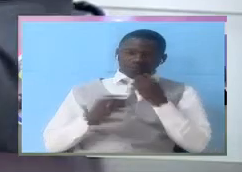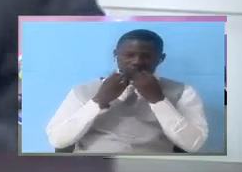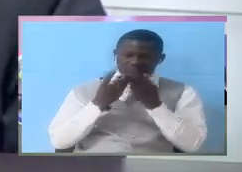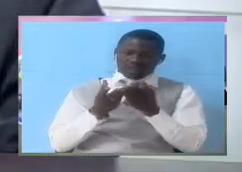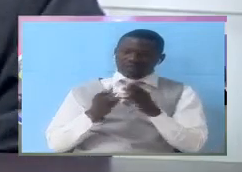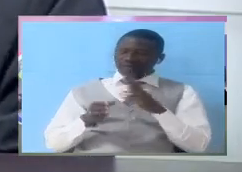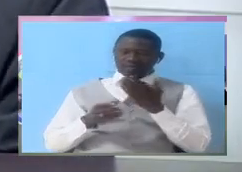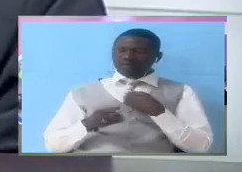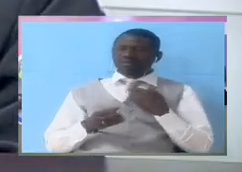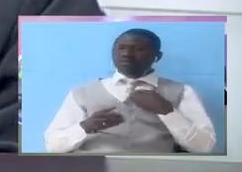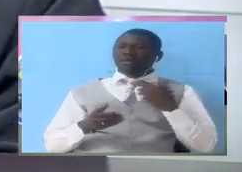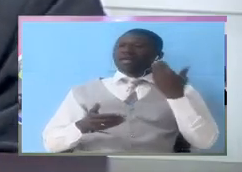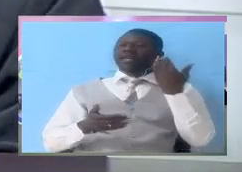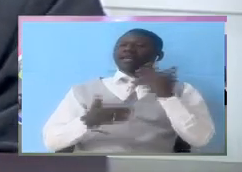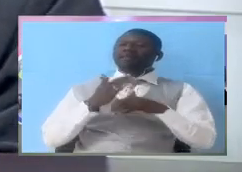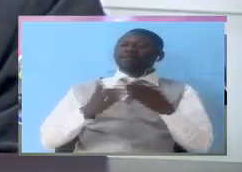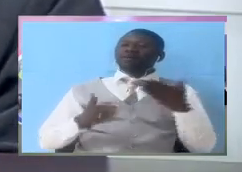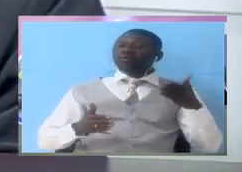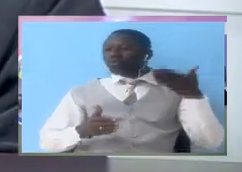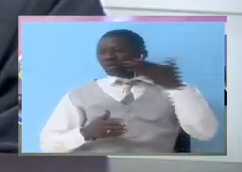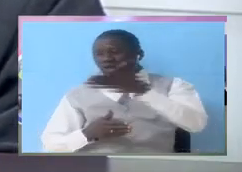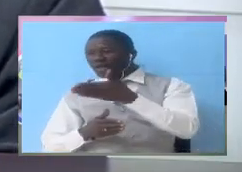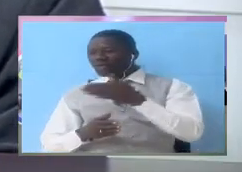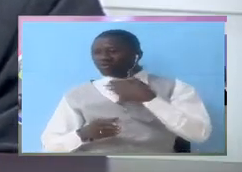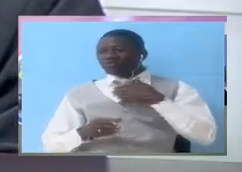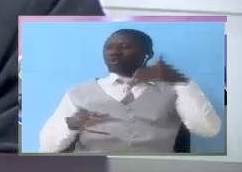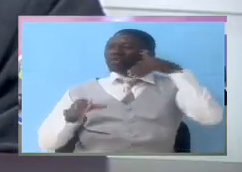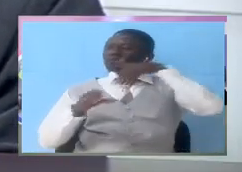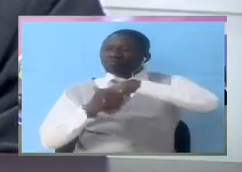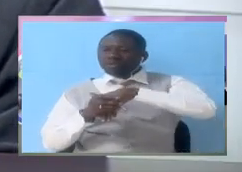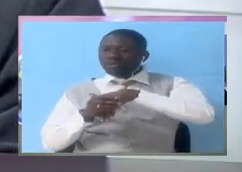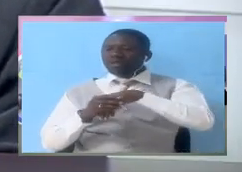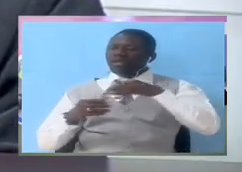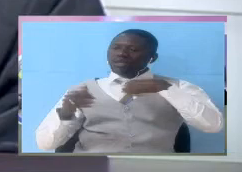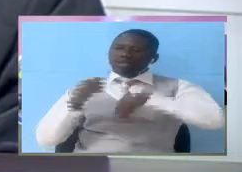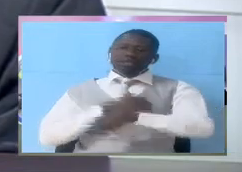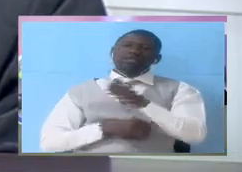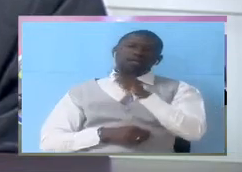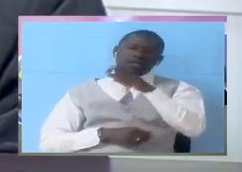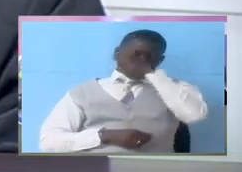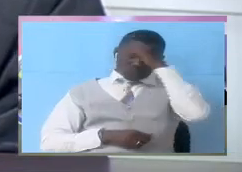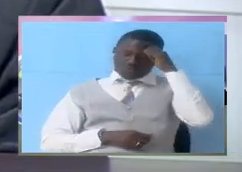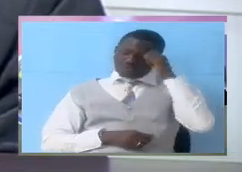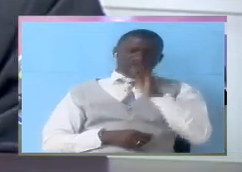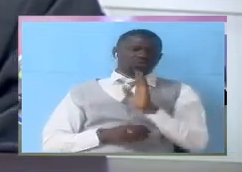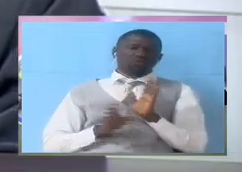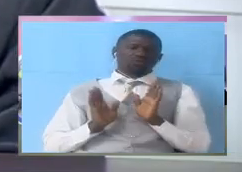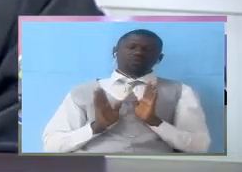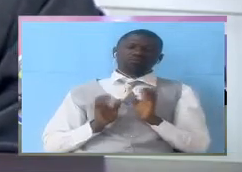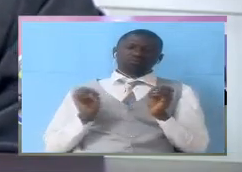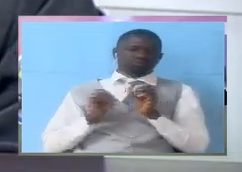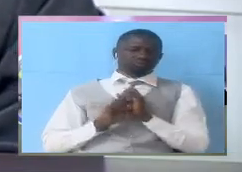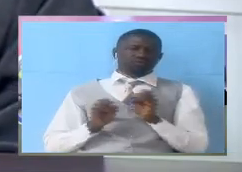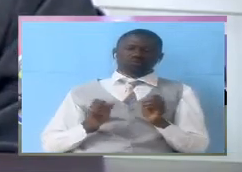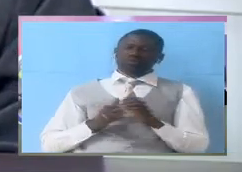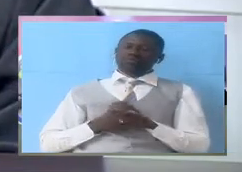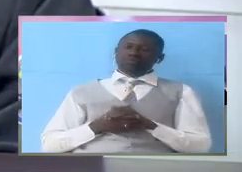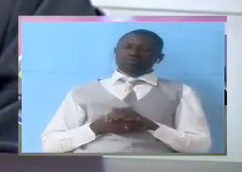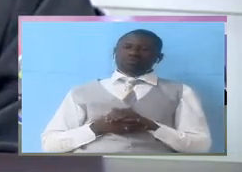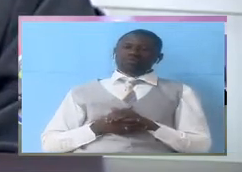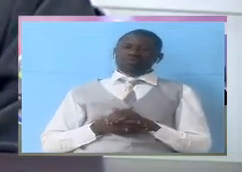rek njumtel gi meñ rek ndam li ma doon wax rek mo nek ne dem ma won fa pour di set wala di duggal suma loxo ci ni nga xamé non lañ daan liggéey.